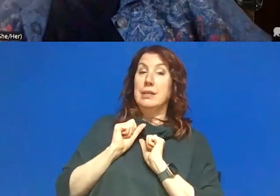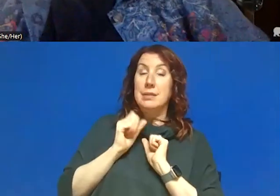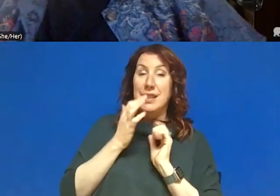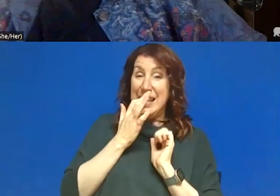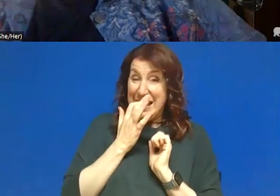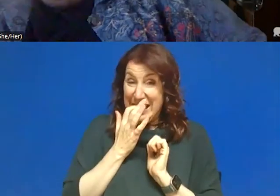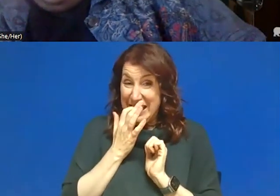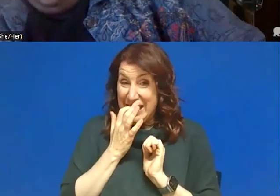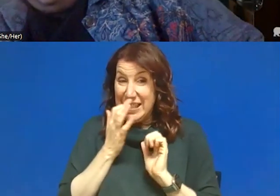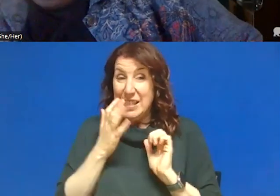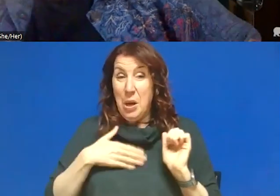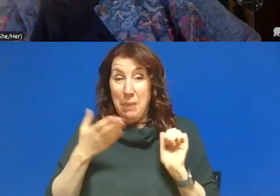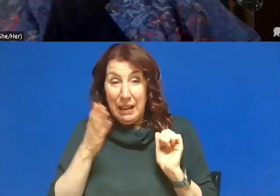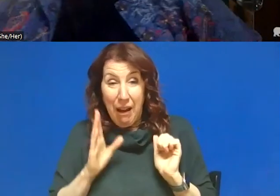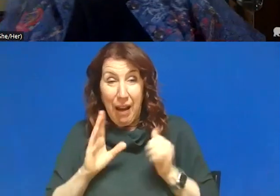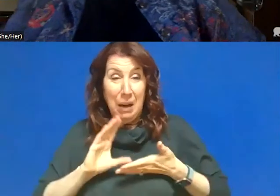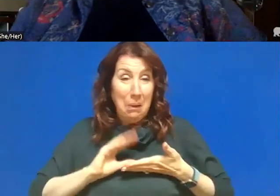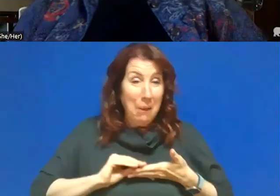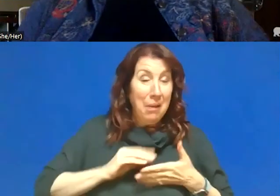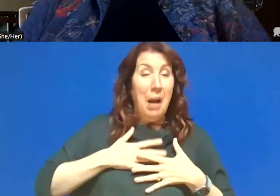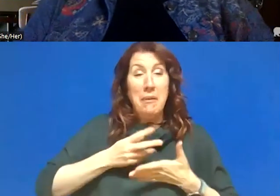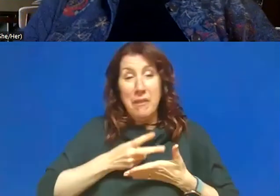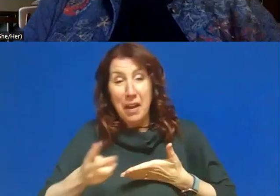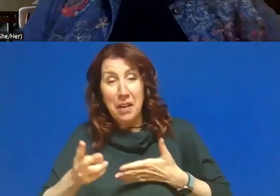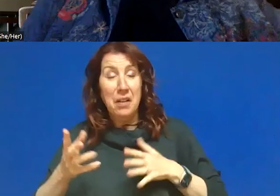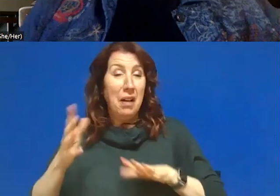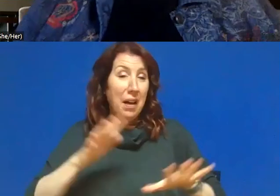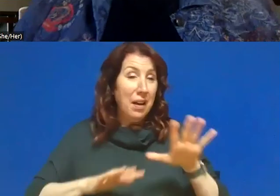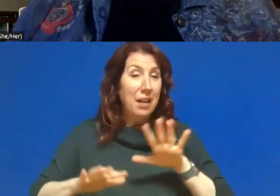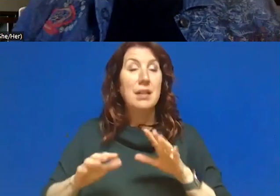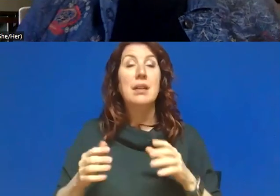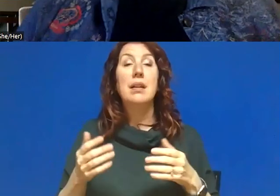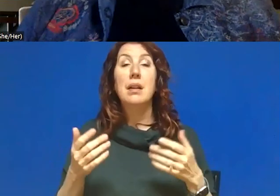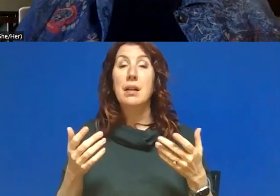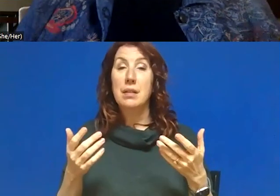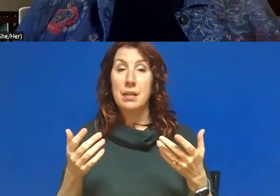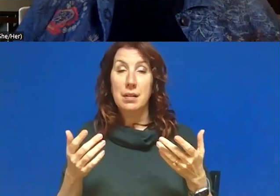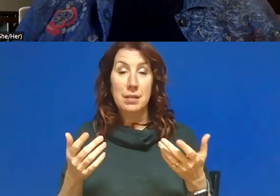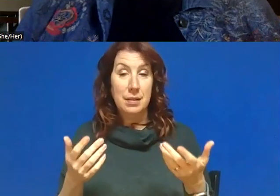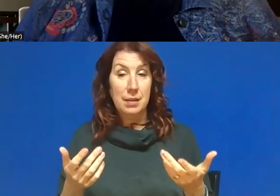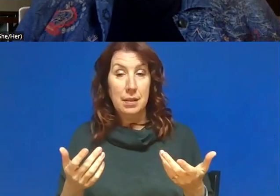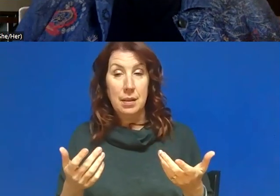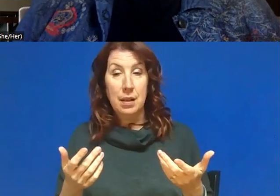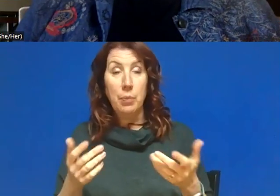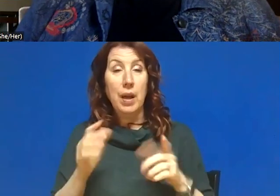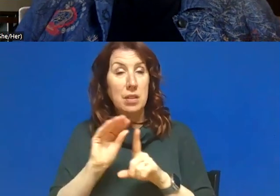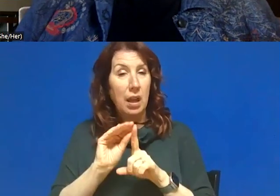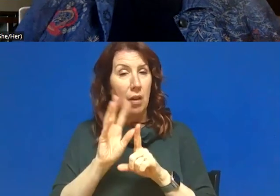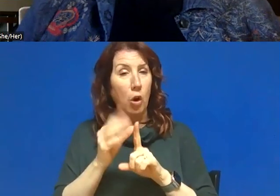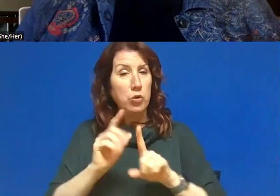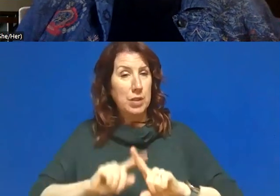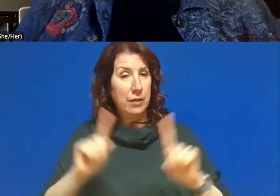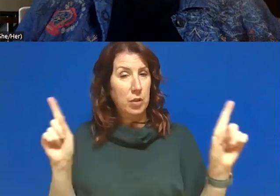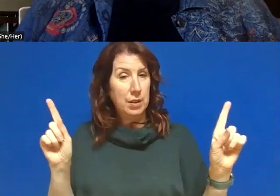Like, oh my God, I'm a failure. I'll never do this again. But there, it's a cultural difference.